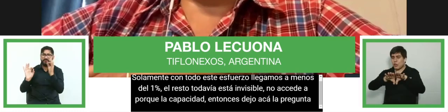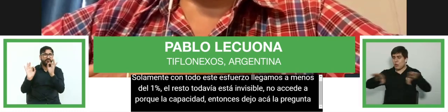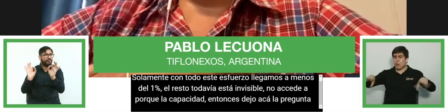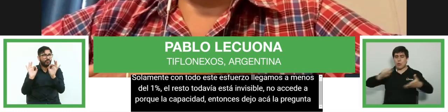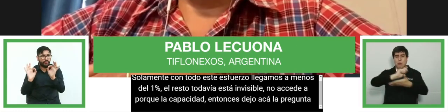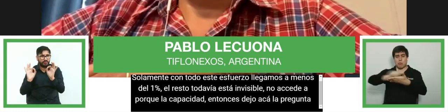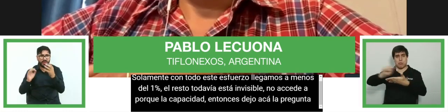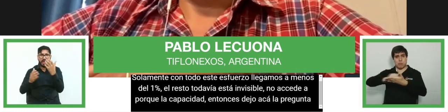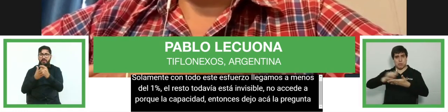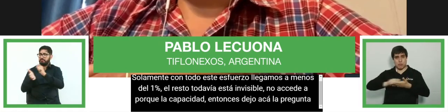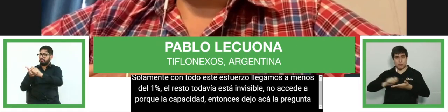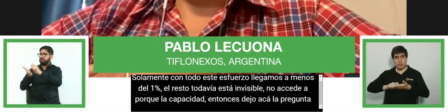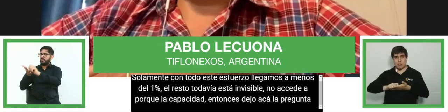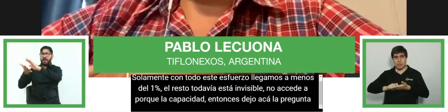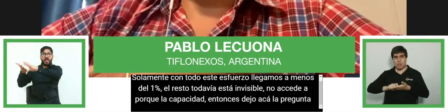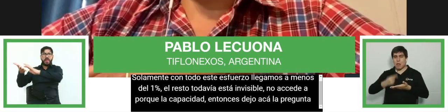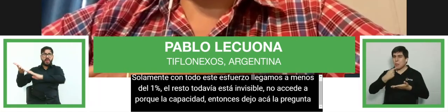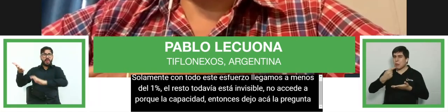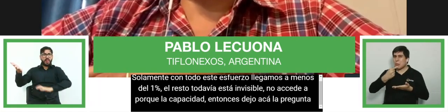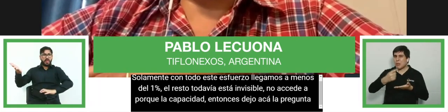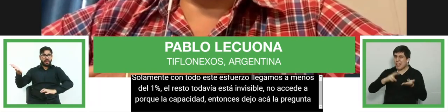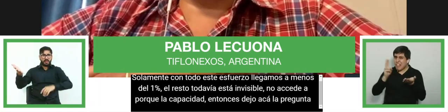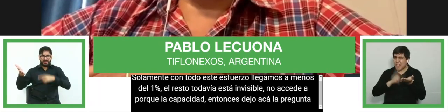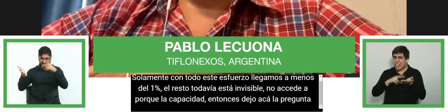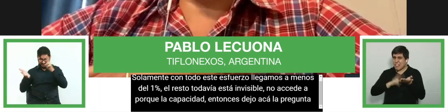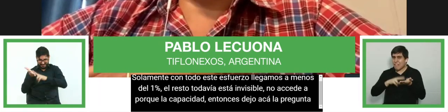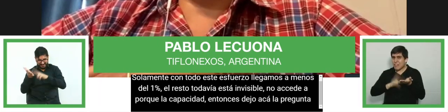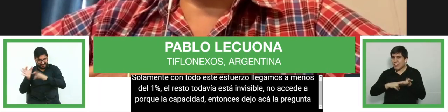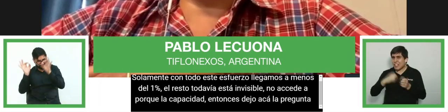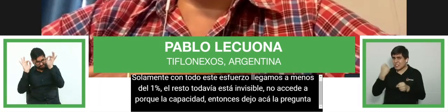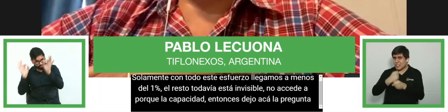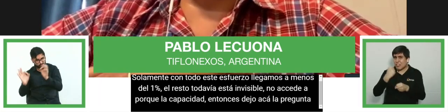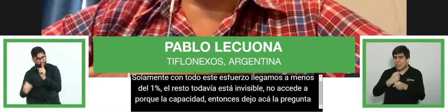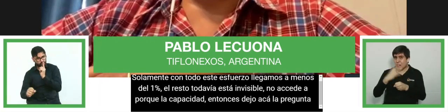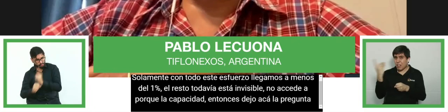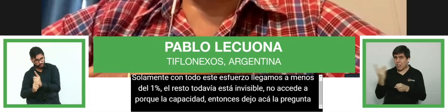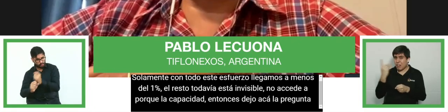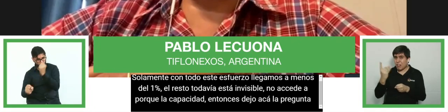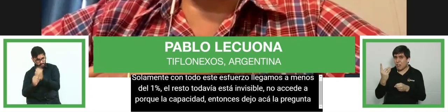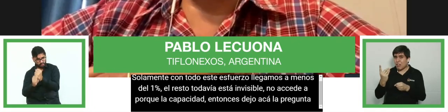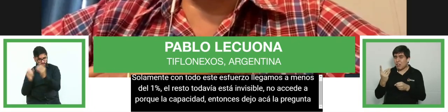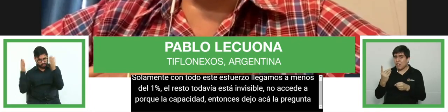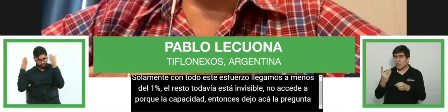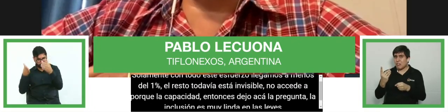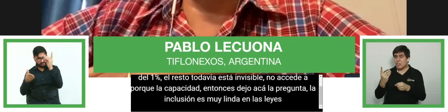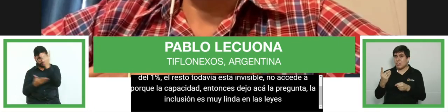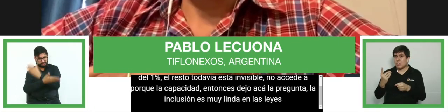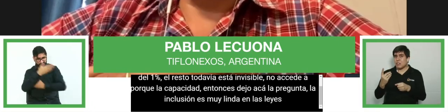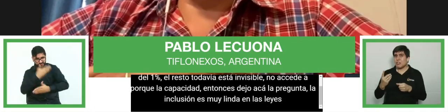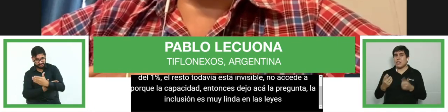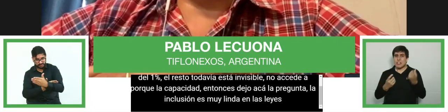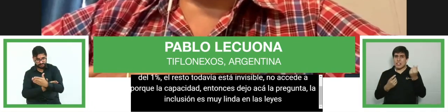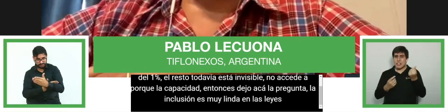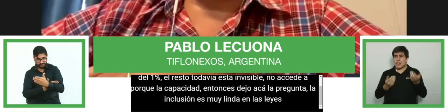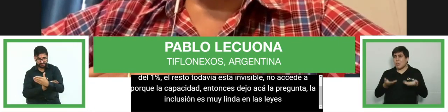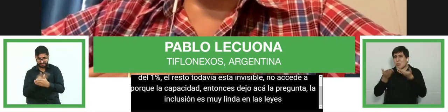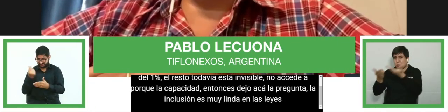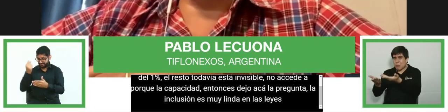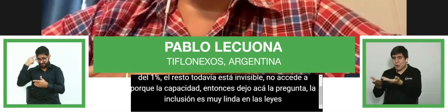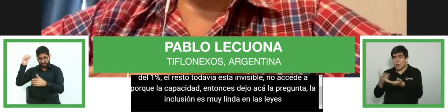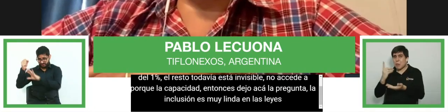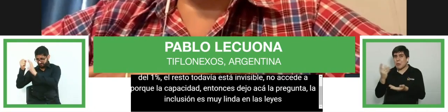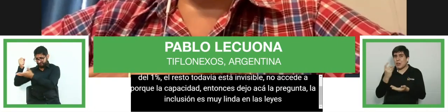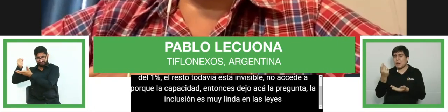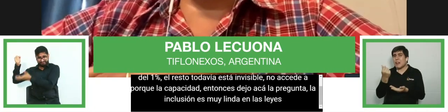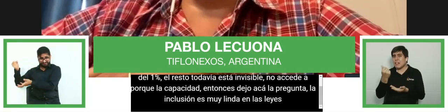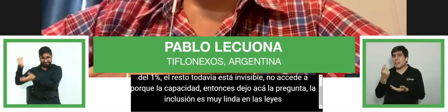are we making the needs visible? Are we allocating resources for inclusion, or the resources, are